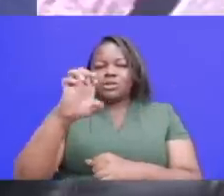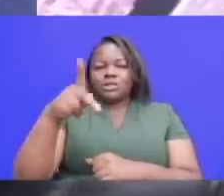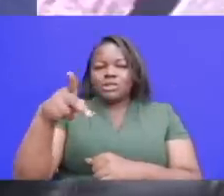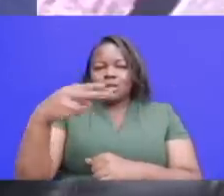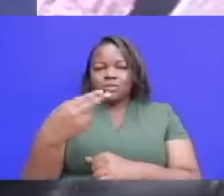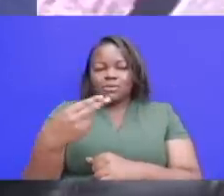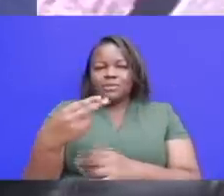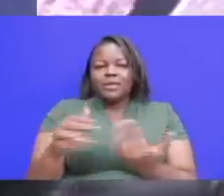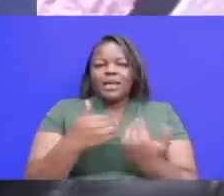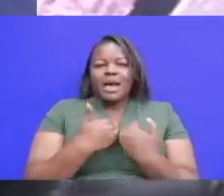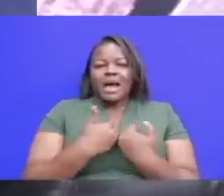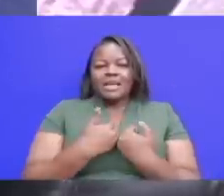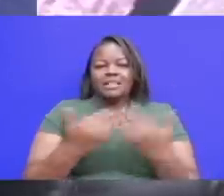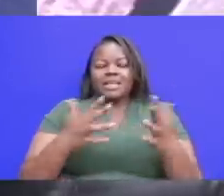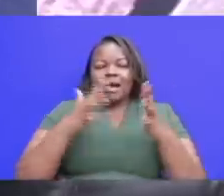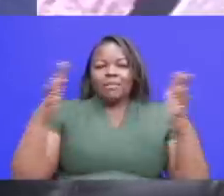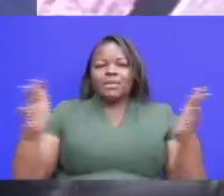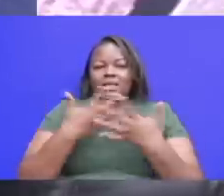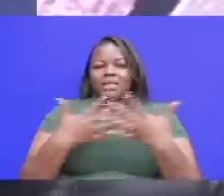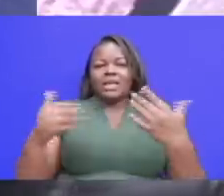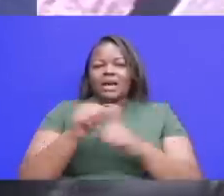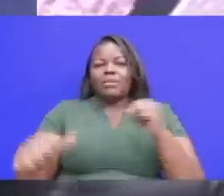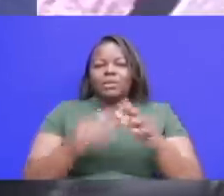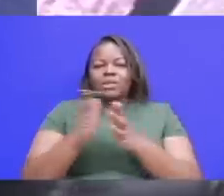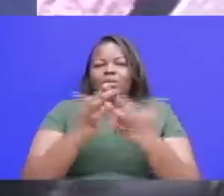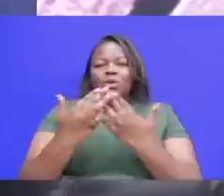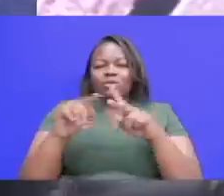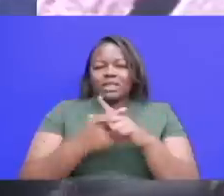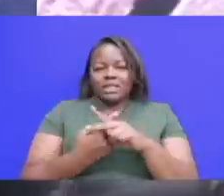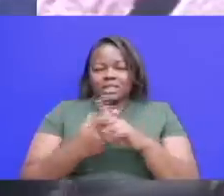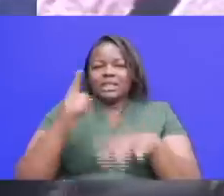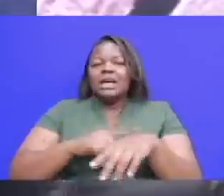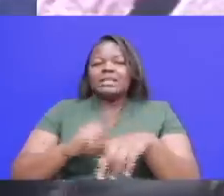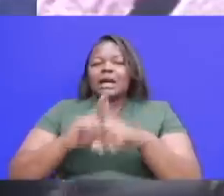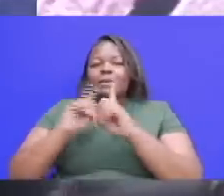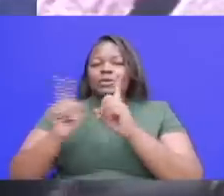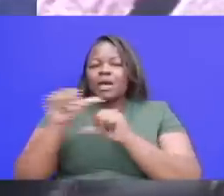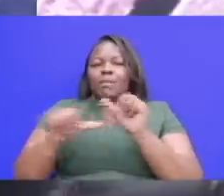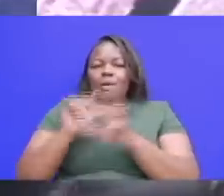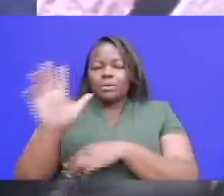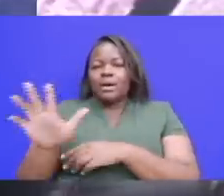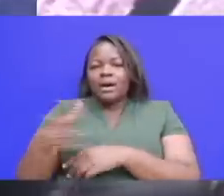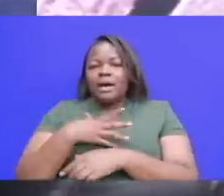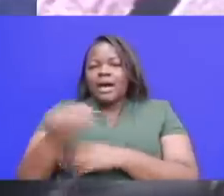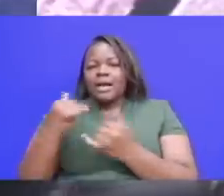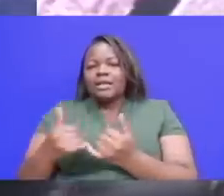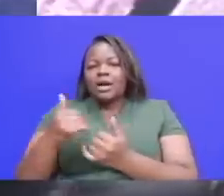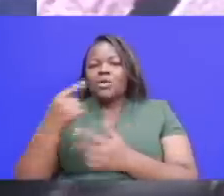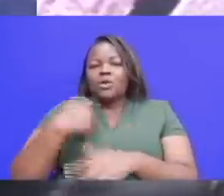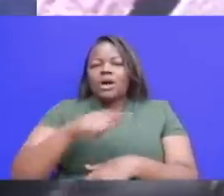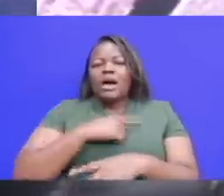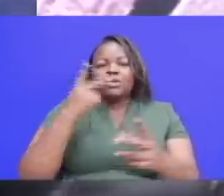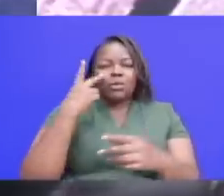he has a huge bunch of the book of Genesis talking about him. Mm. And we've come down from Abraham,